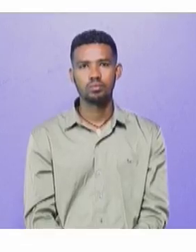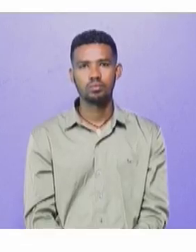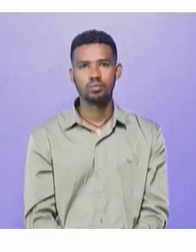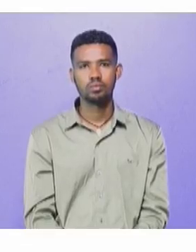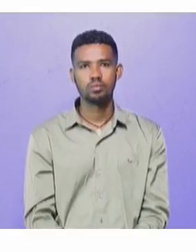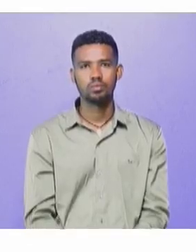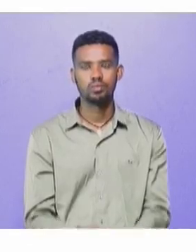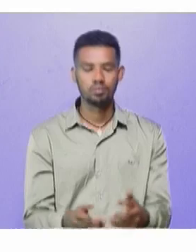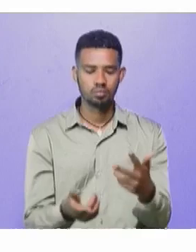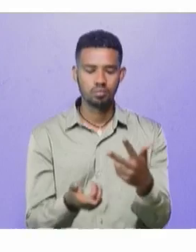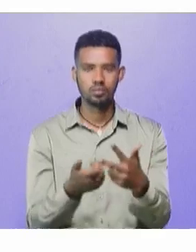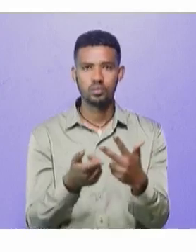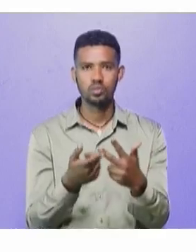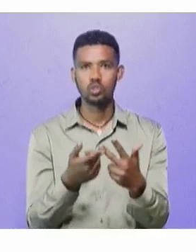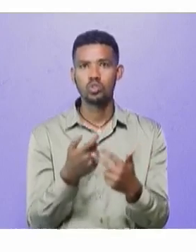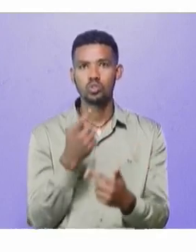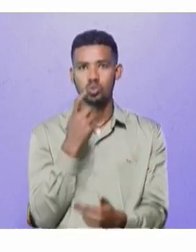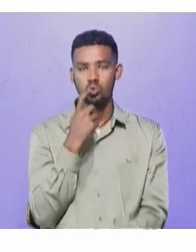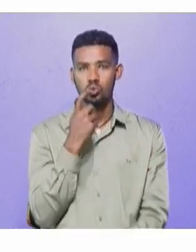toes,